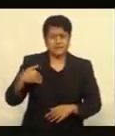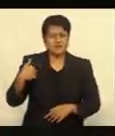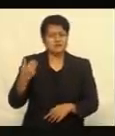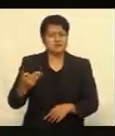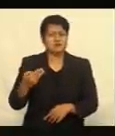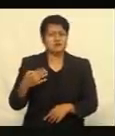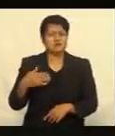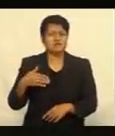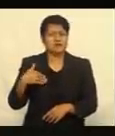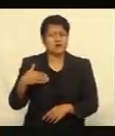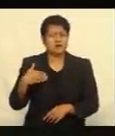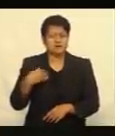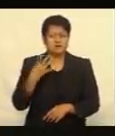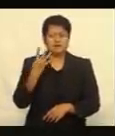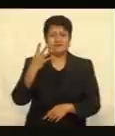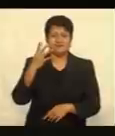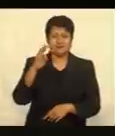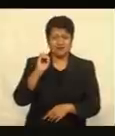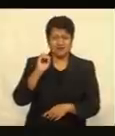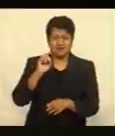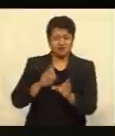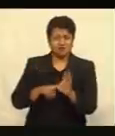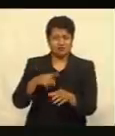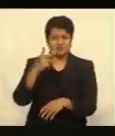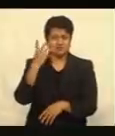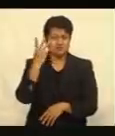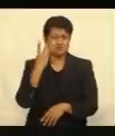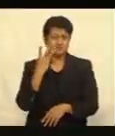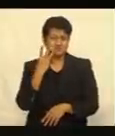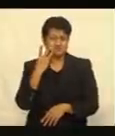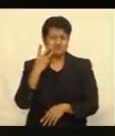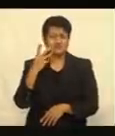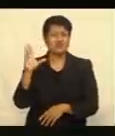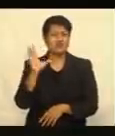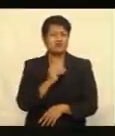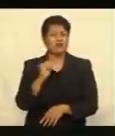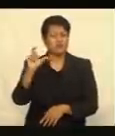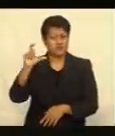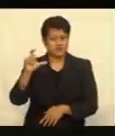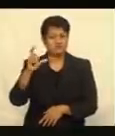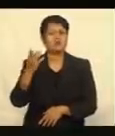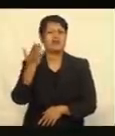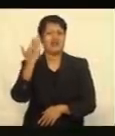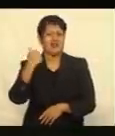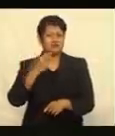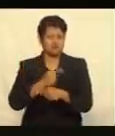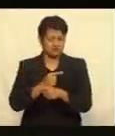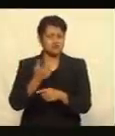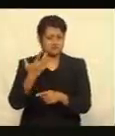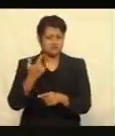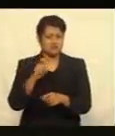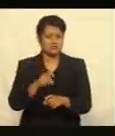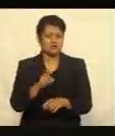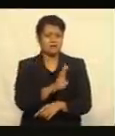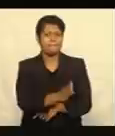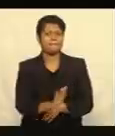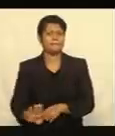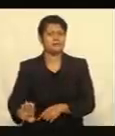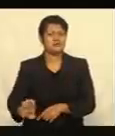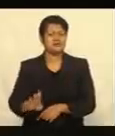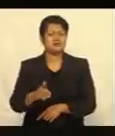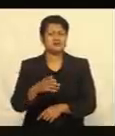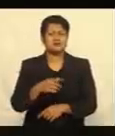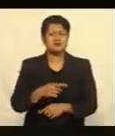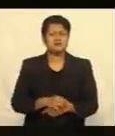that the 40-year-old woman from Cunningham was also at Saweni Beach last weekend. And Edwin, health officials are also moving around